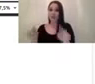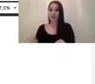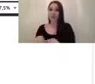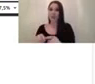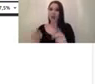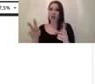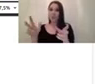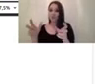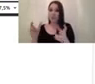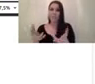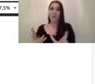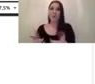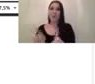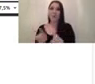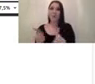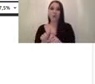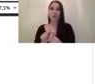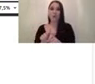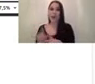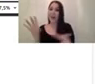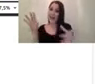other sort of connectors.